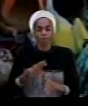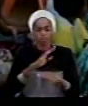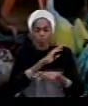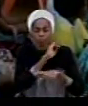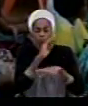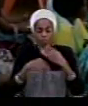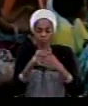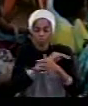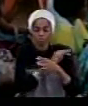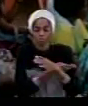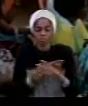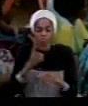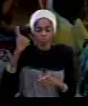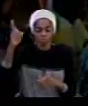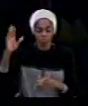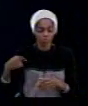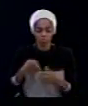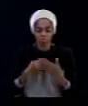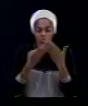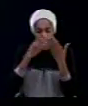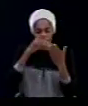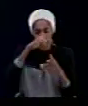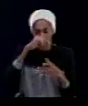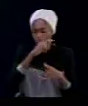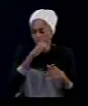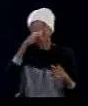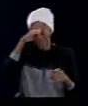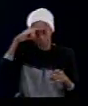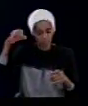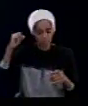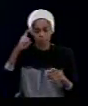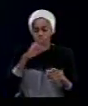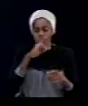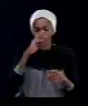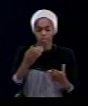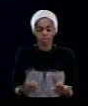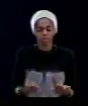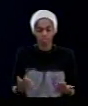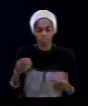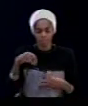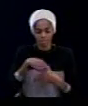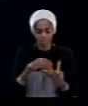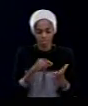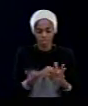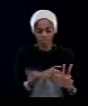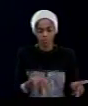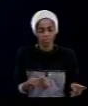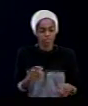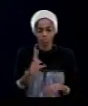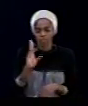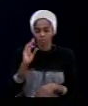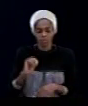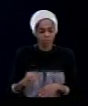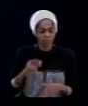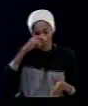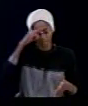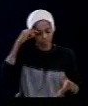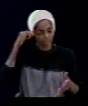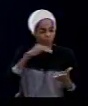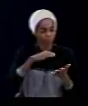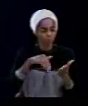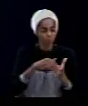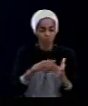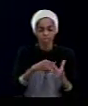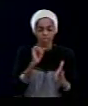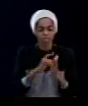we thank you, Lord, because you are present in this place. There is no shadow of doubt that you are with us,